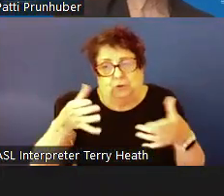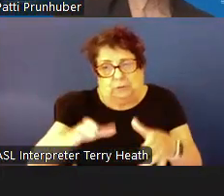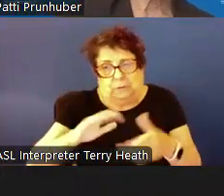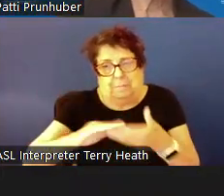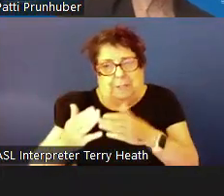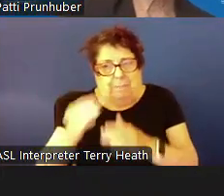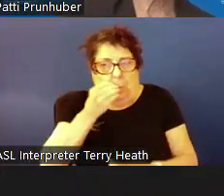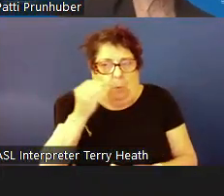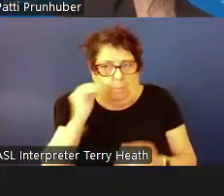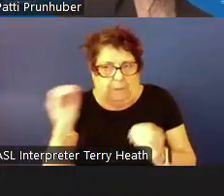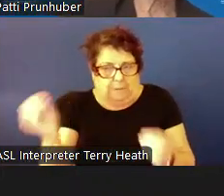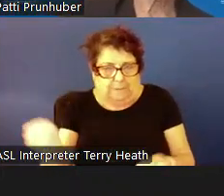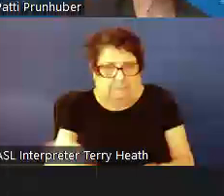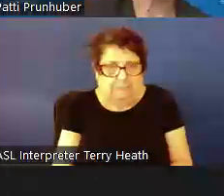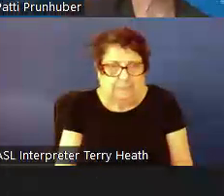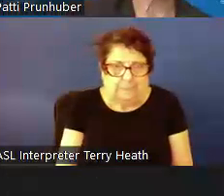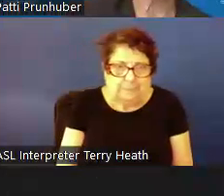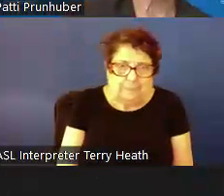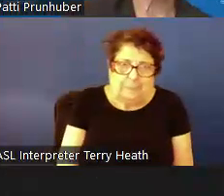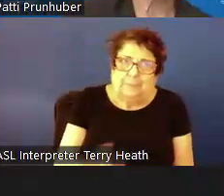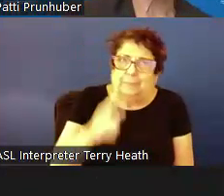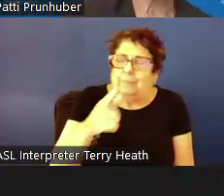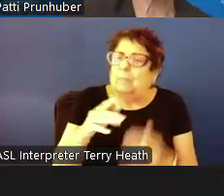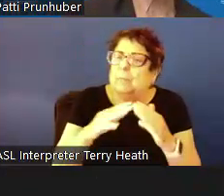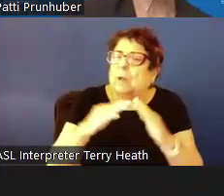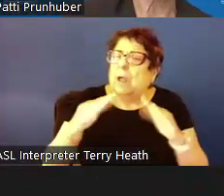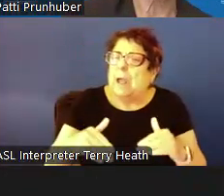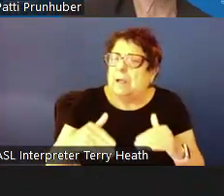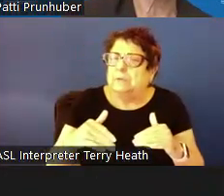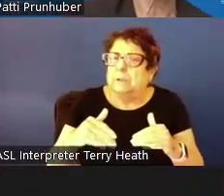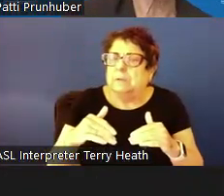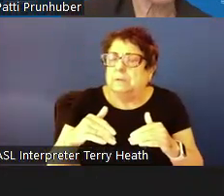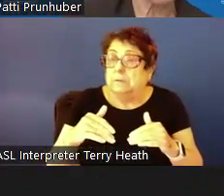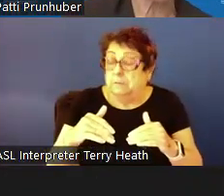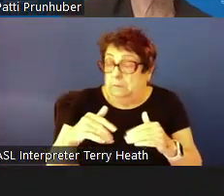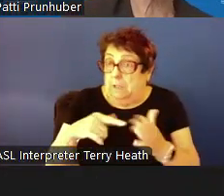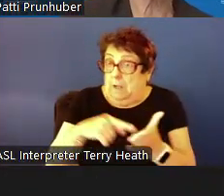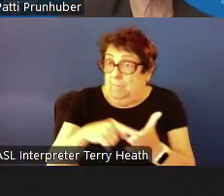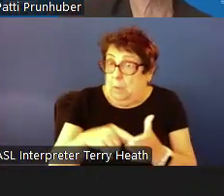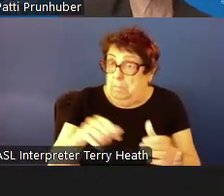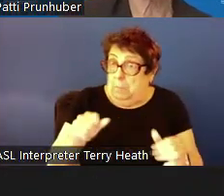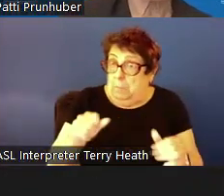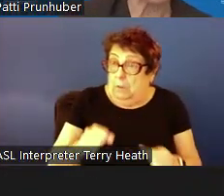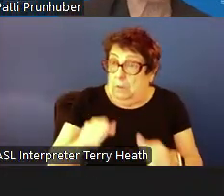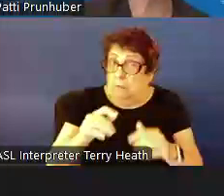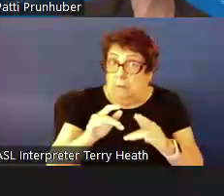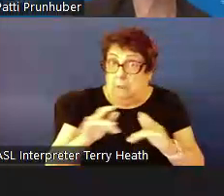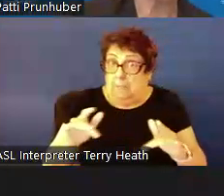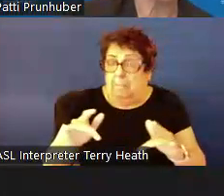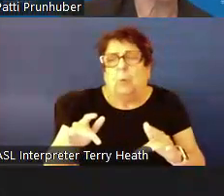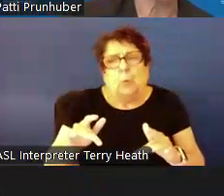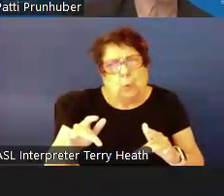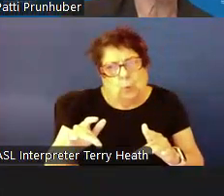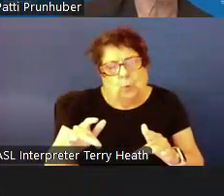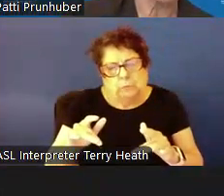This just shows that the housing affordability gap is growing particularly quickly for